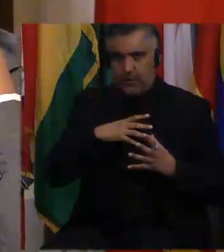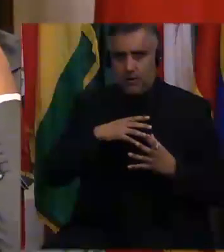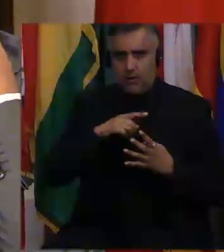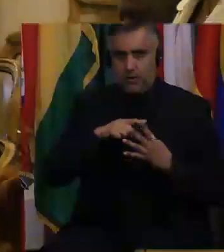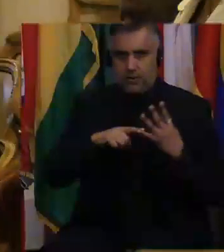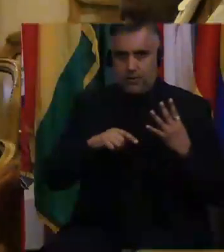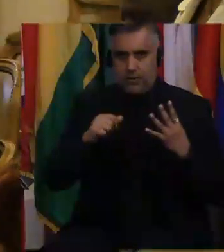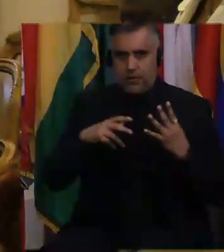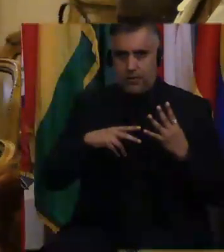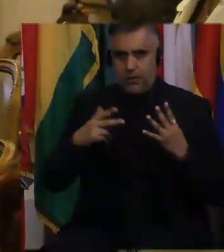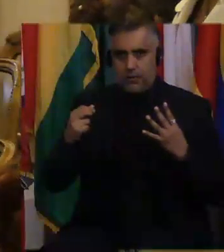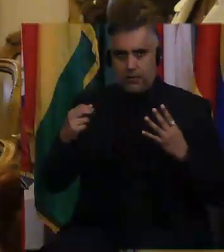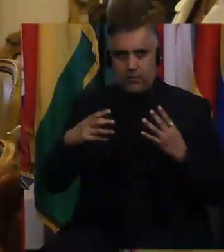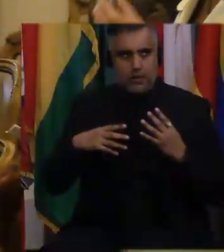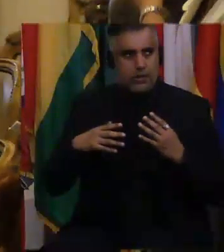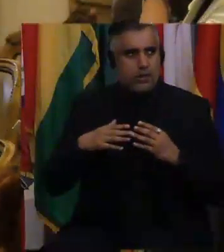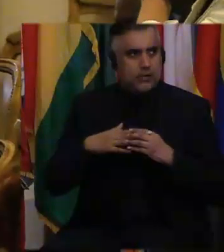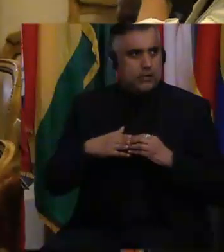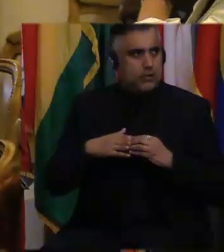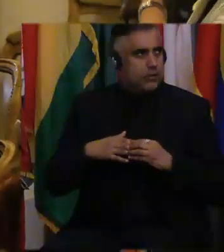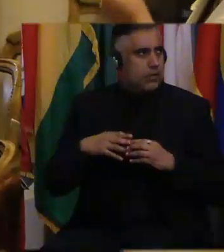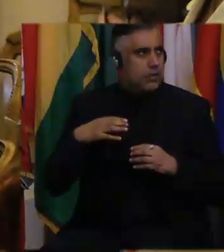Pablo. Dubrovka.